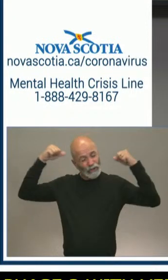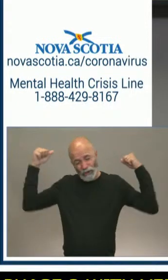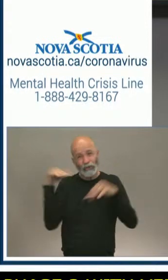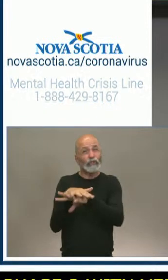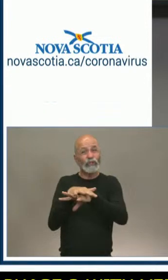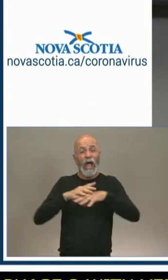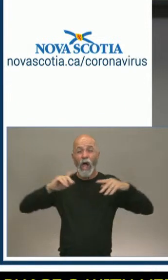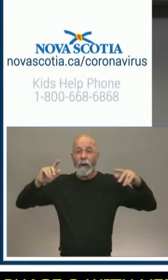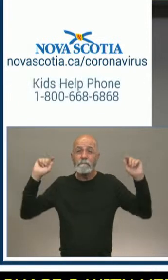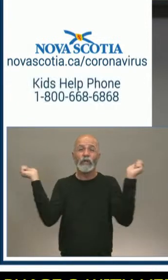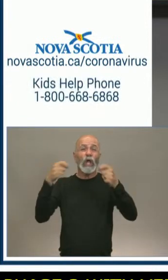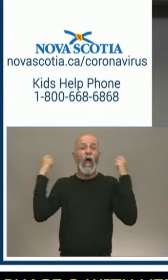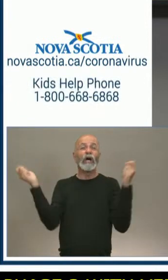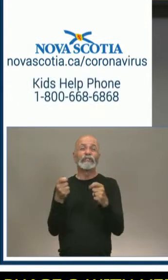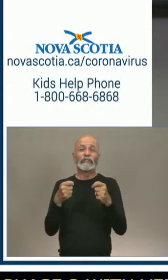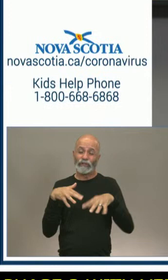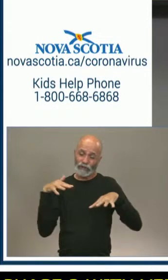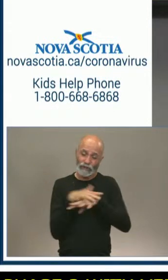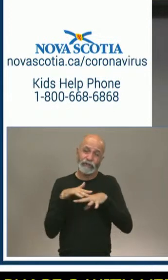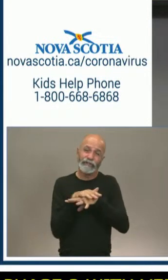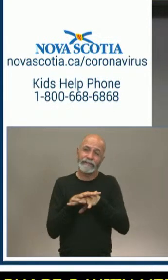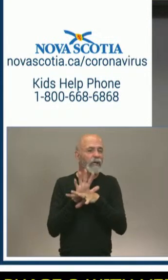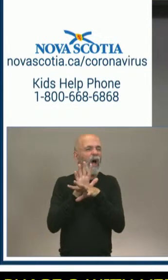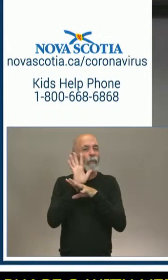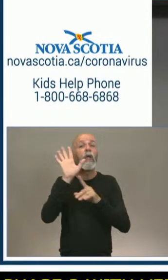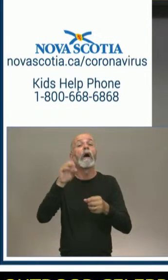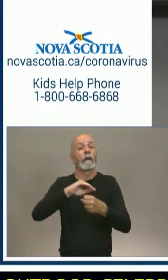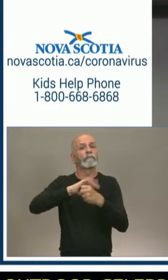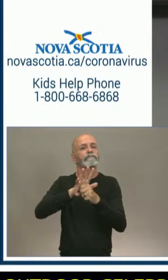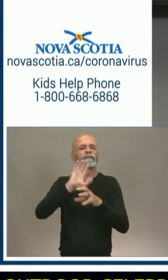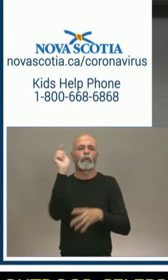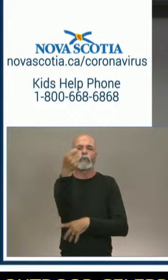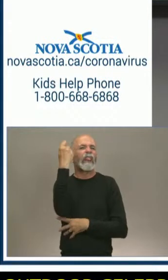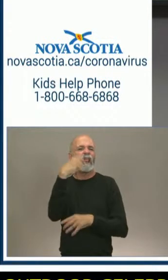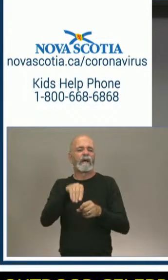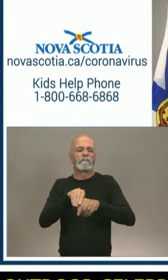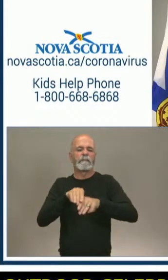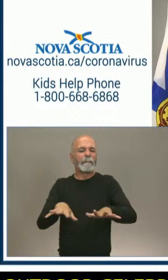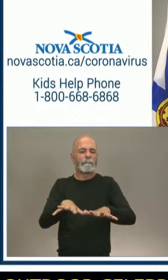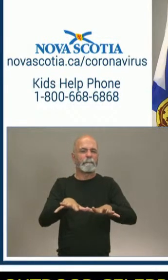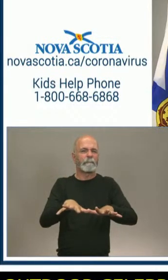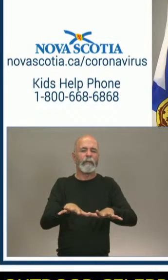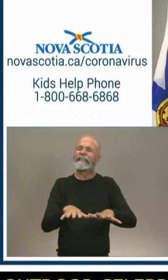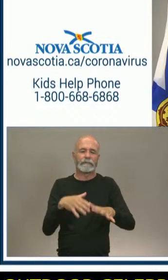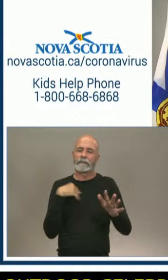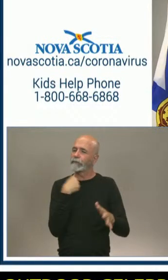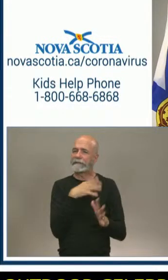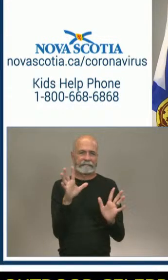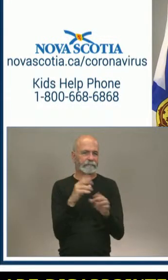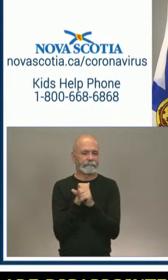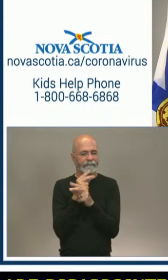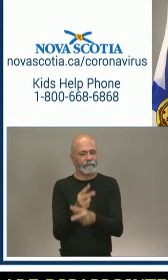risk for transmitting COVID, so we have to reintroduce those very carefully. Next, we'll go to Blair Rhodes with CBC.